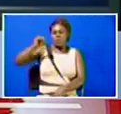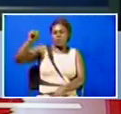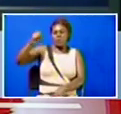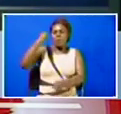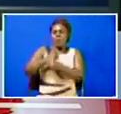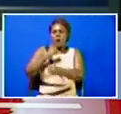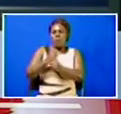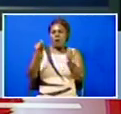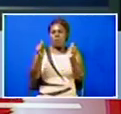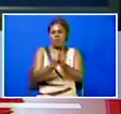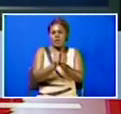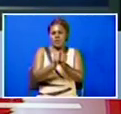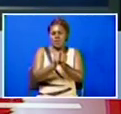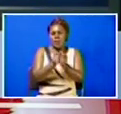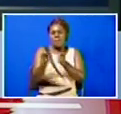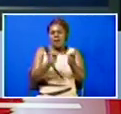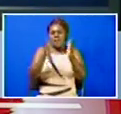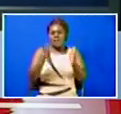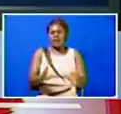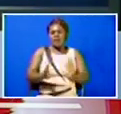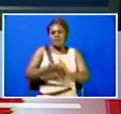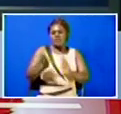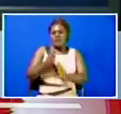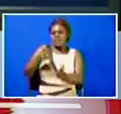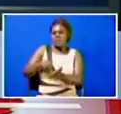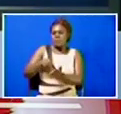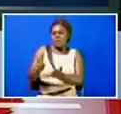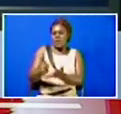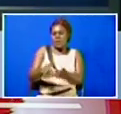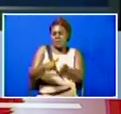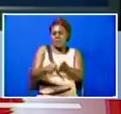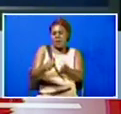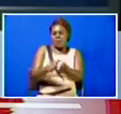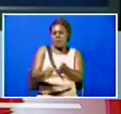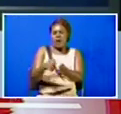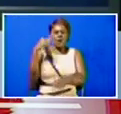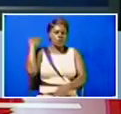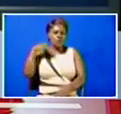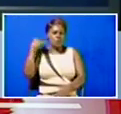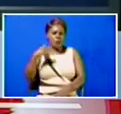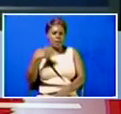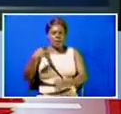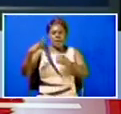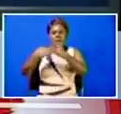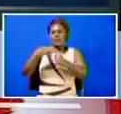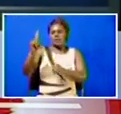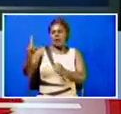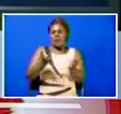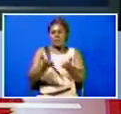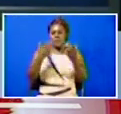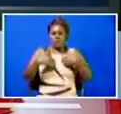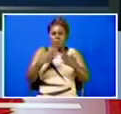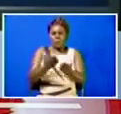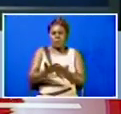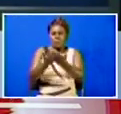colluded with NCPB depot managers to fast-track payments for the maize cartels. Kiunjuri tabled a list of 81 traders who